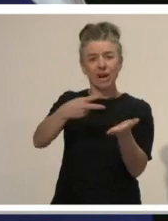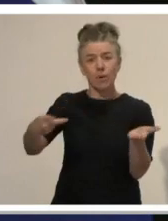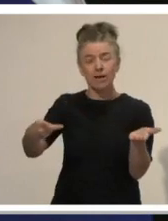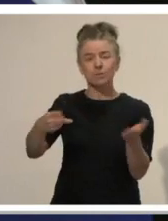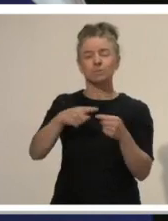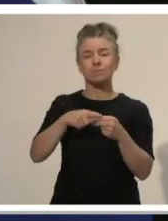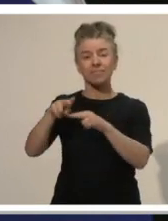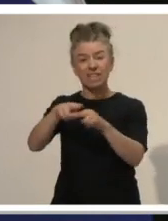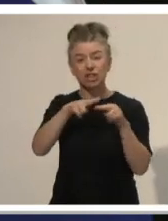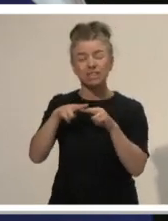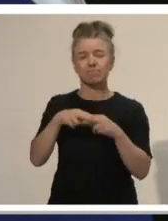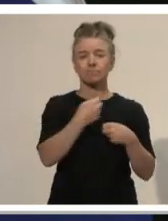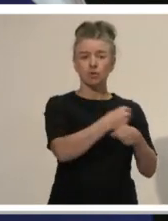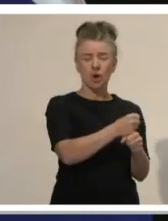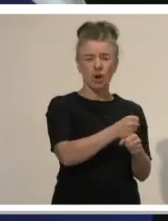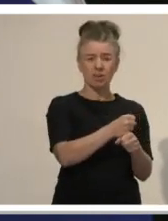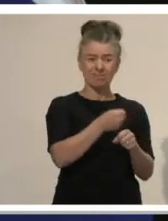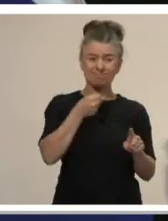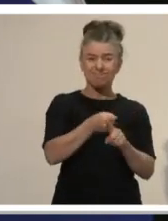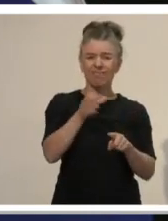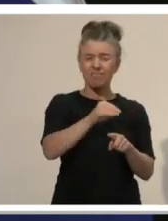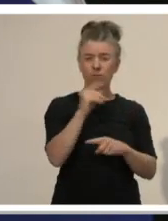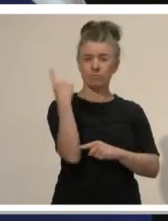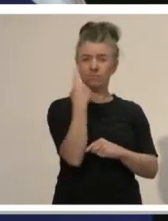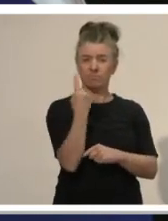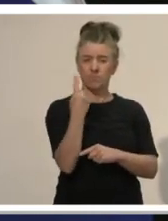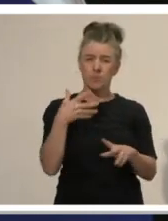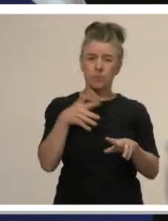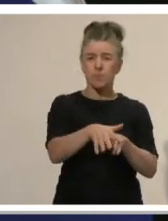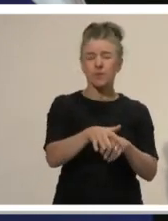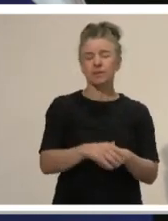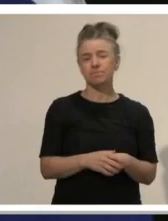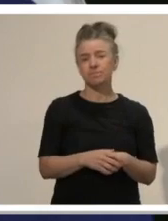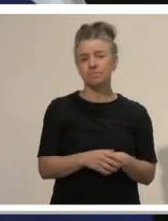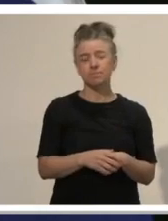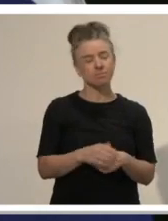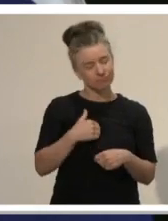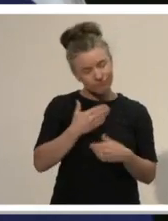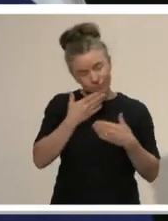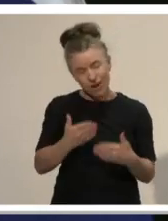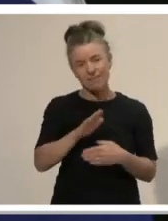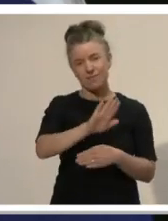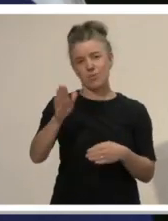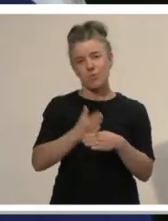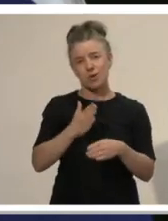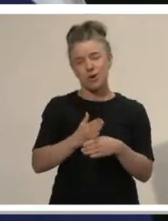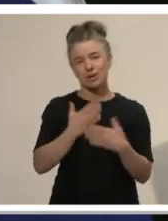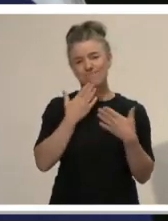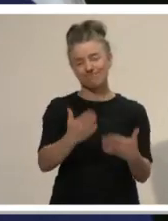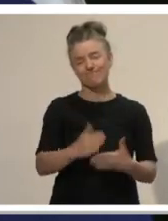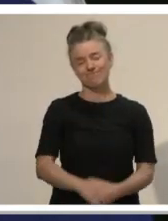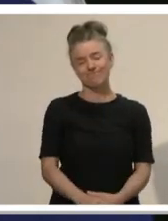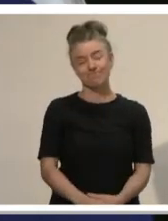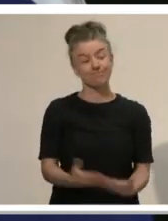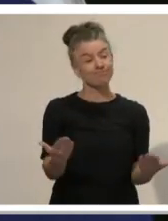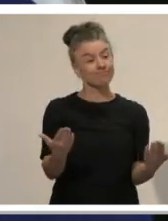and Tonga, who have been hard hit by Tropical Cyclone Harold. We, as always, are grateful for your service. Thank you.